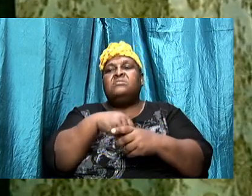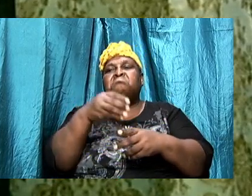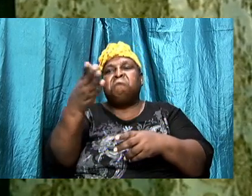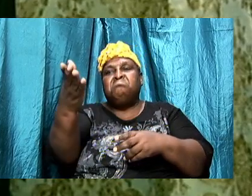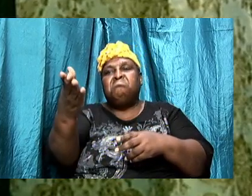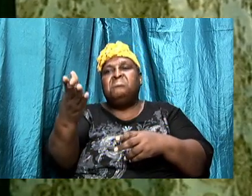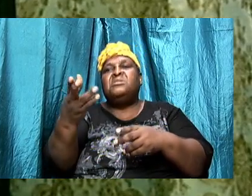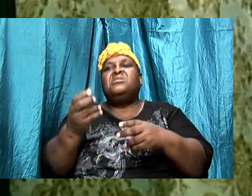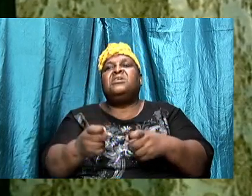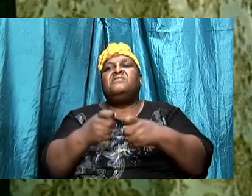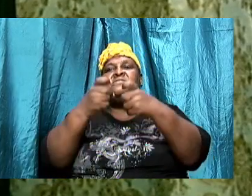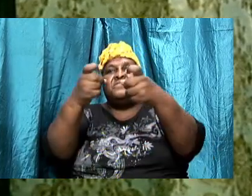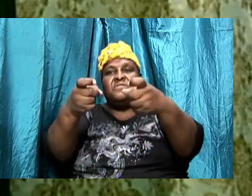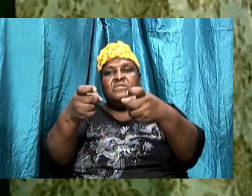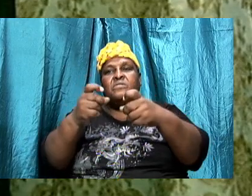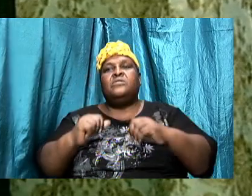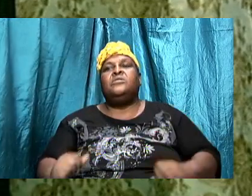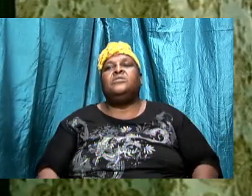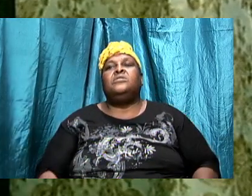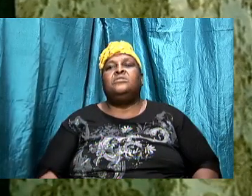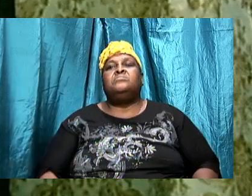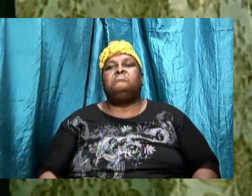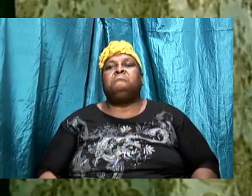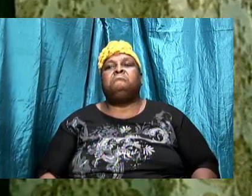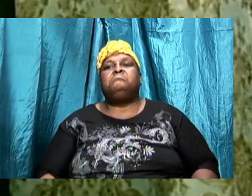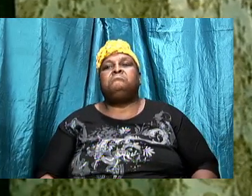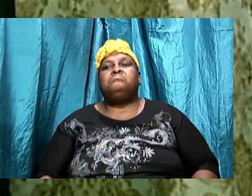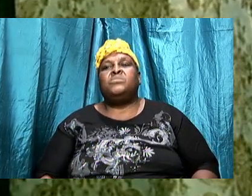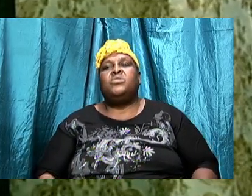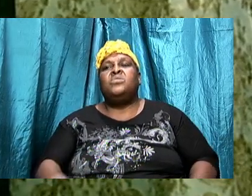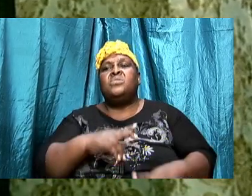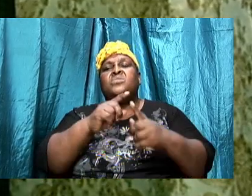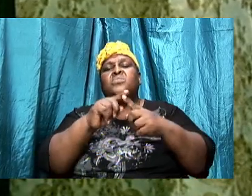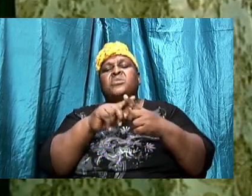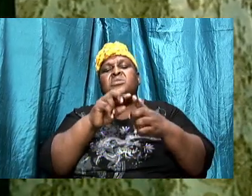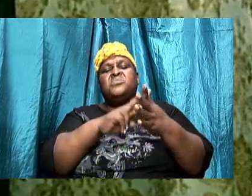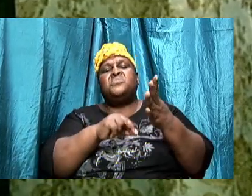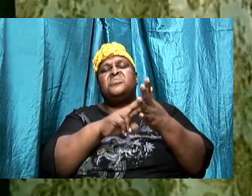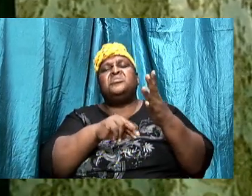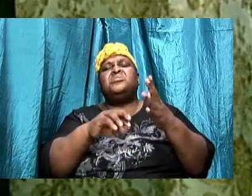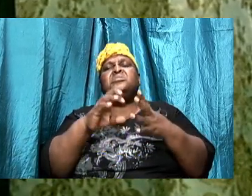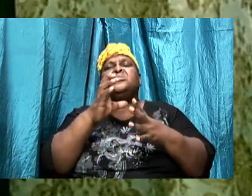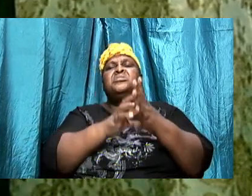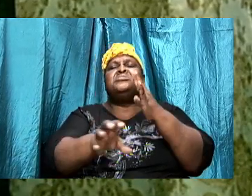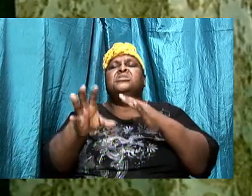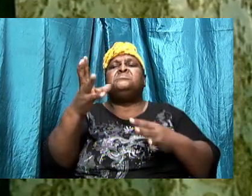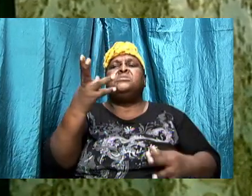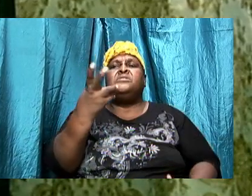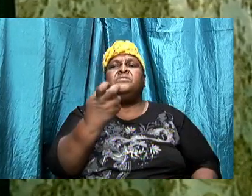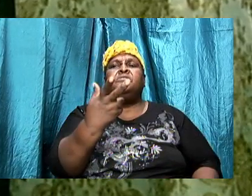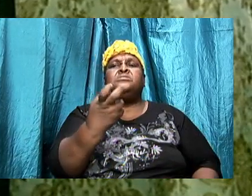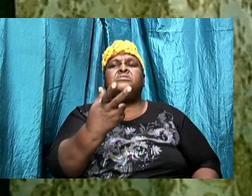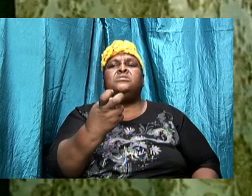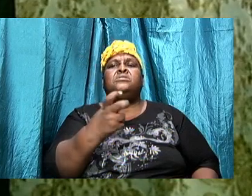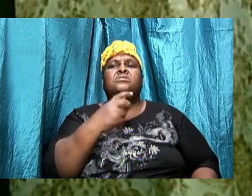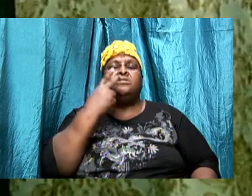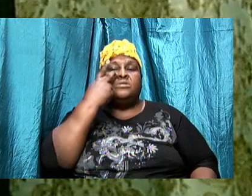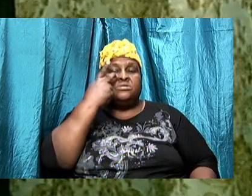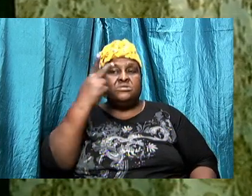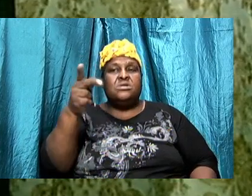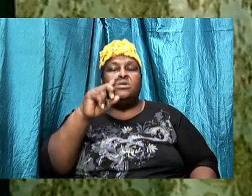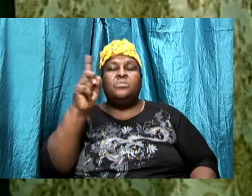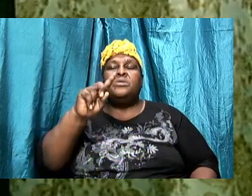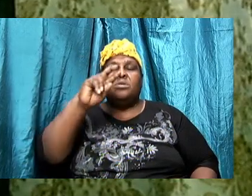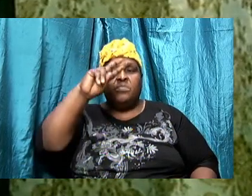chapter 13, as I said, time will not allow us to get in it. When we read chapter 13, we see, where